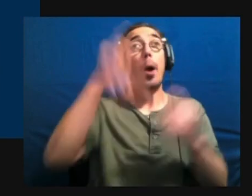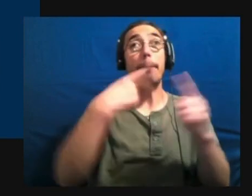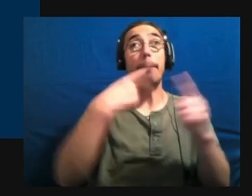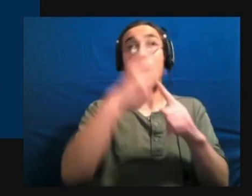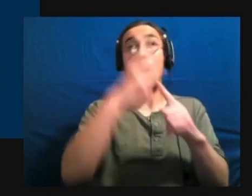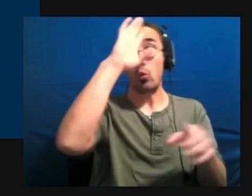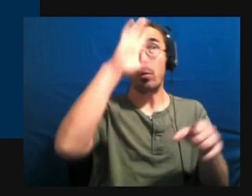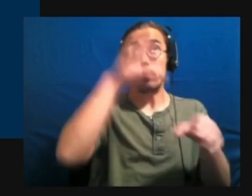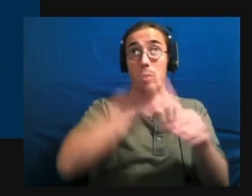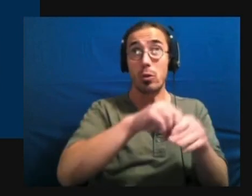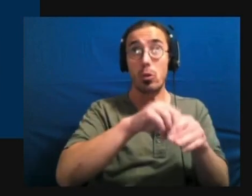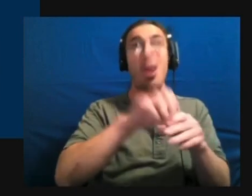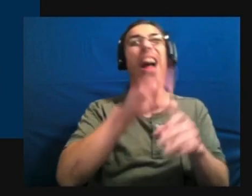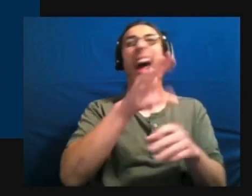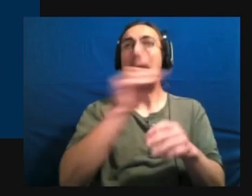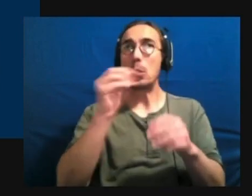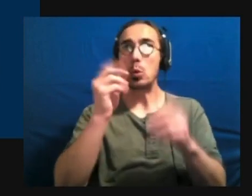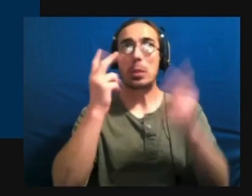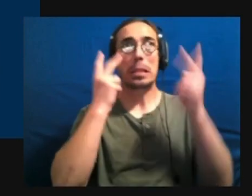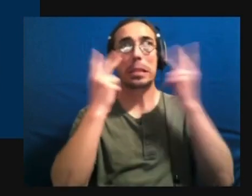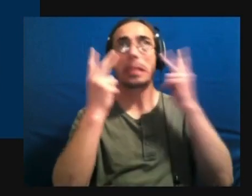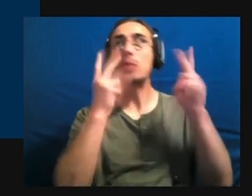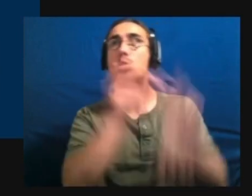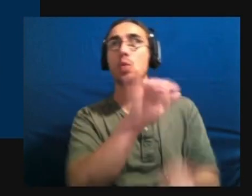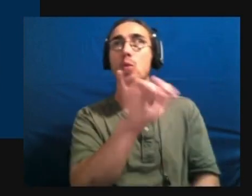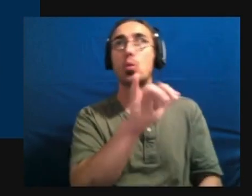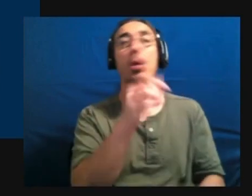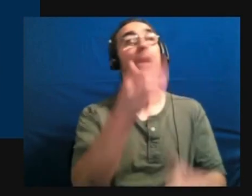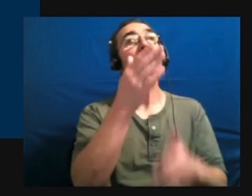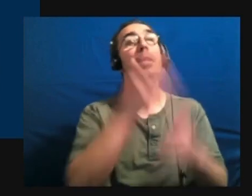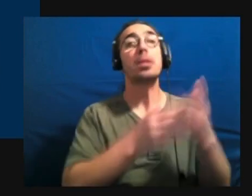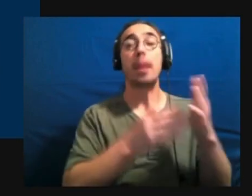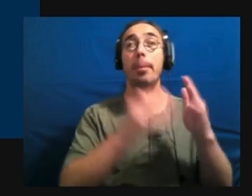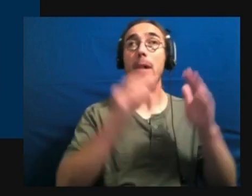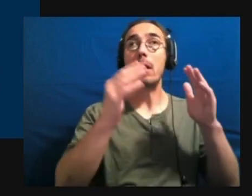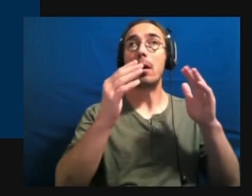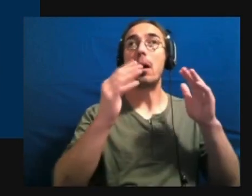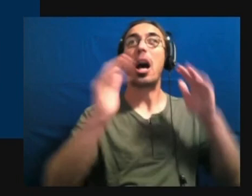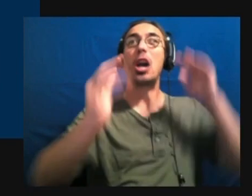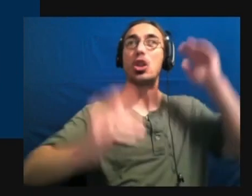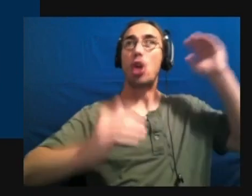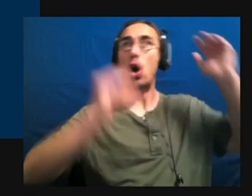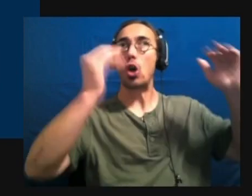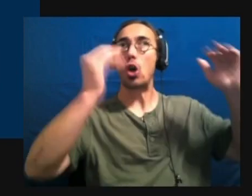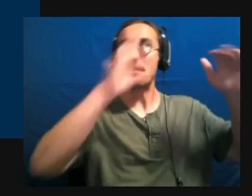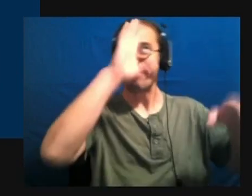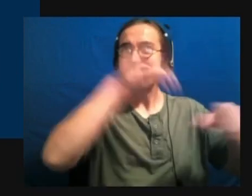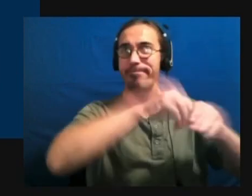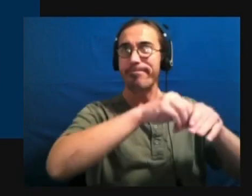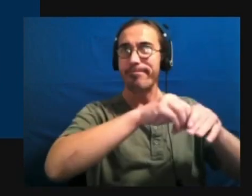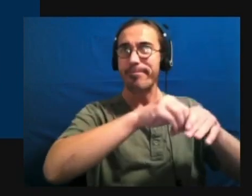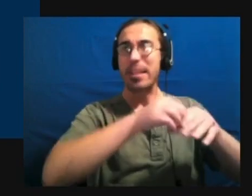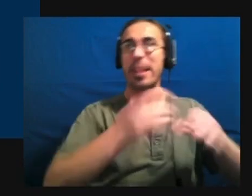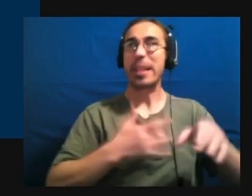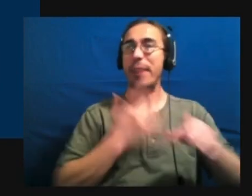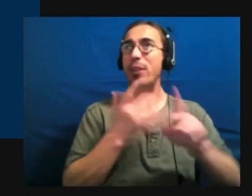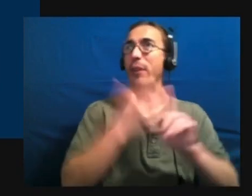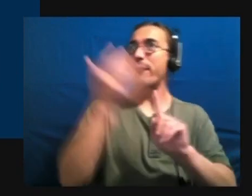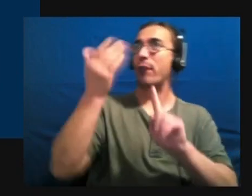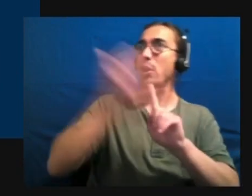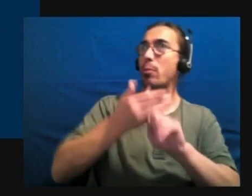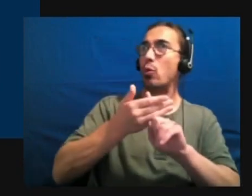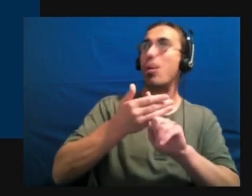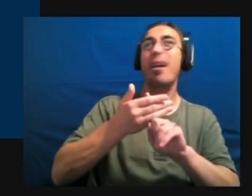autistic adults still do not feel seen by anyone in their